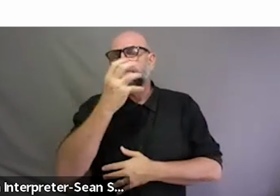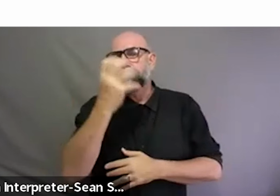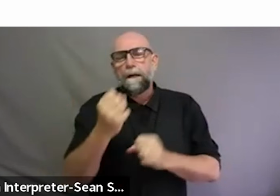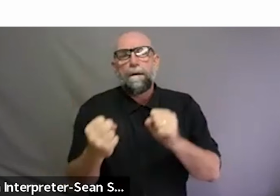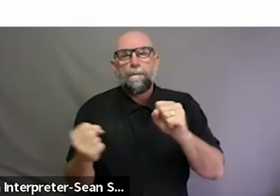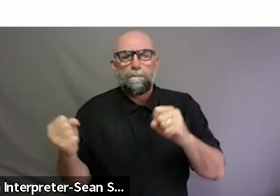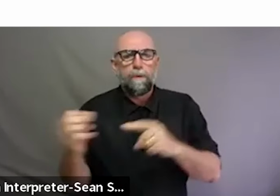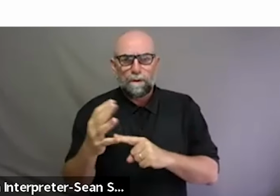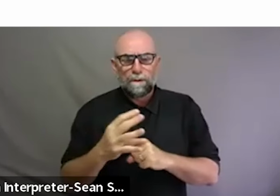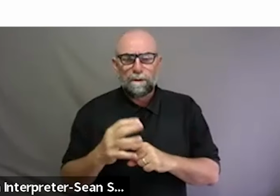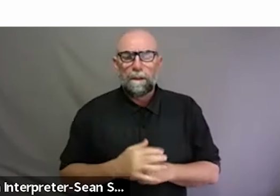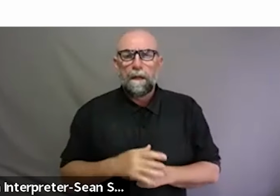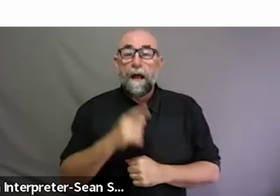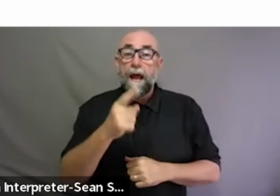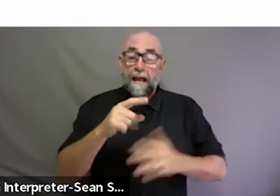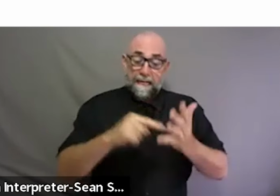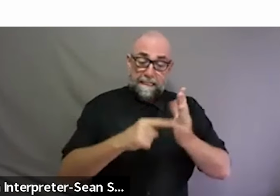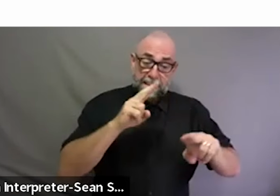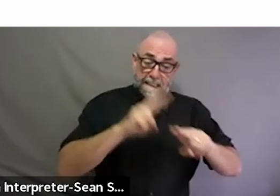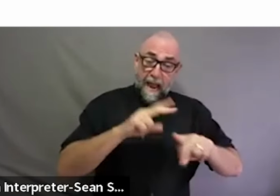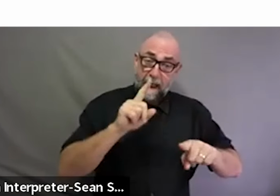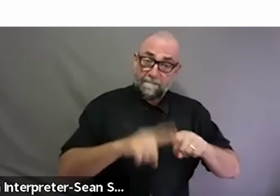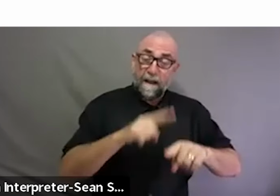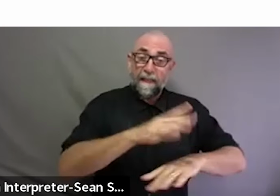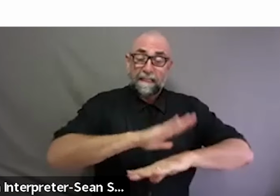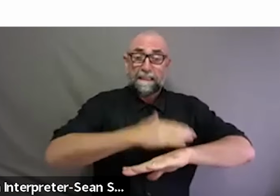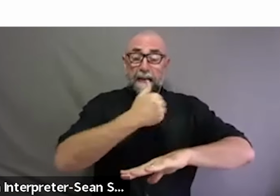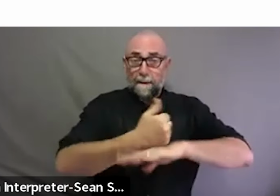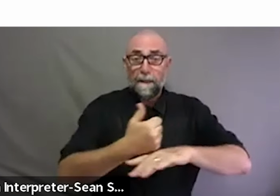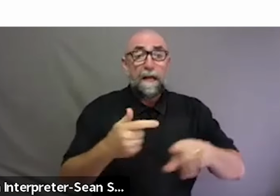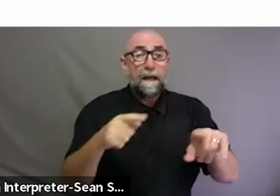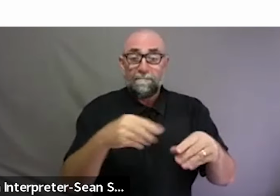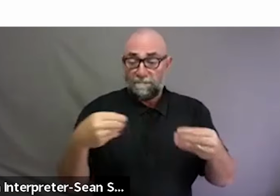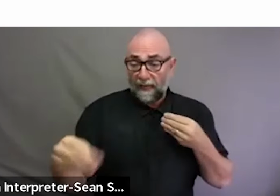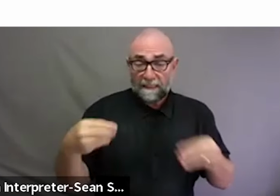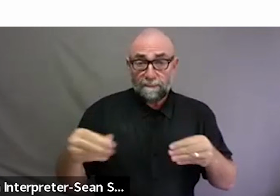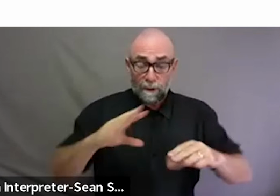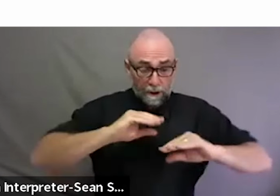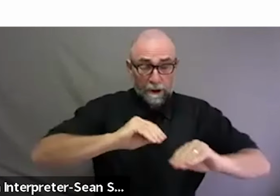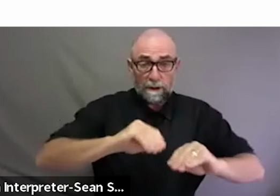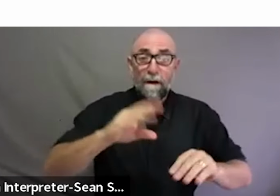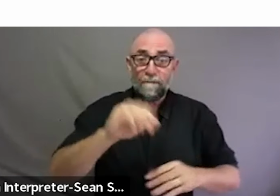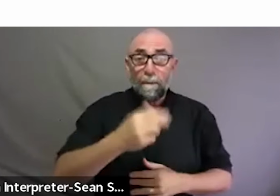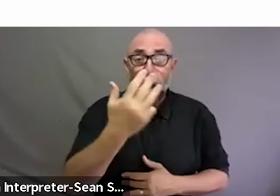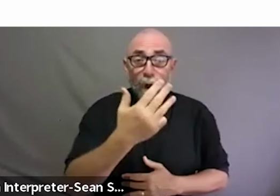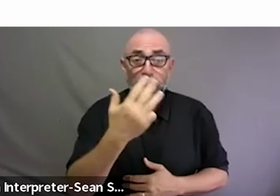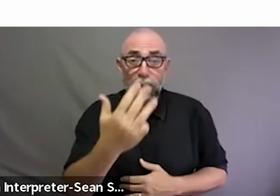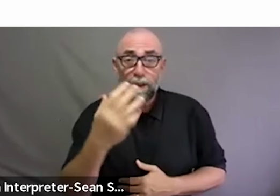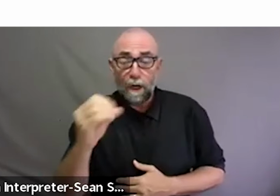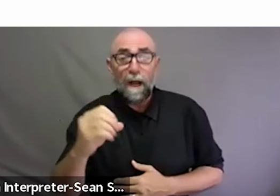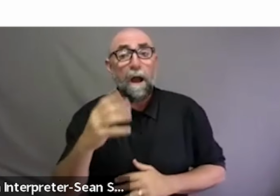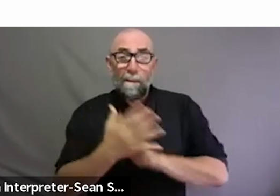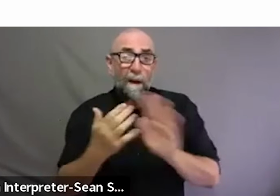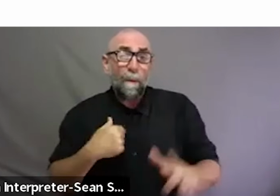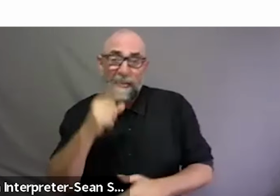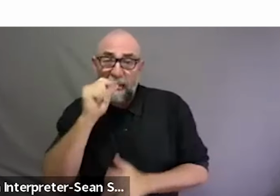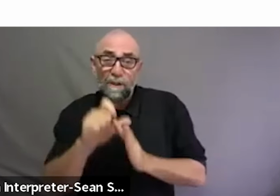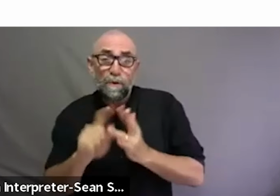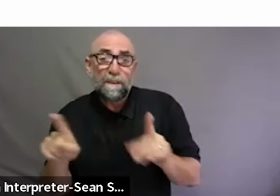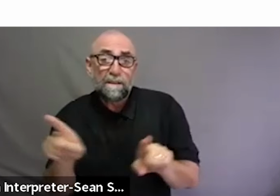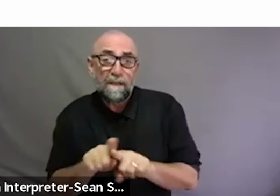flexible delivery in place since the 1990s. So it's possible if the will is there.